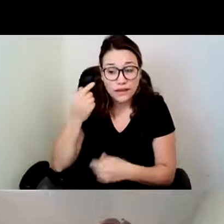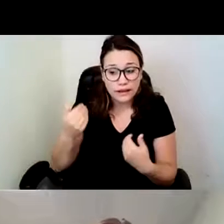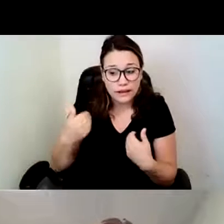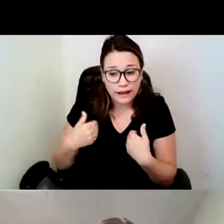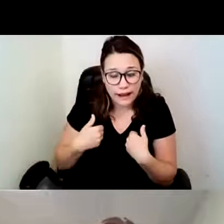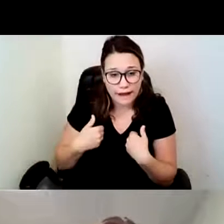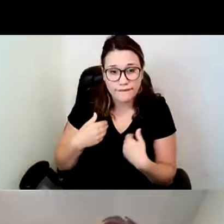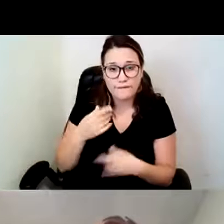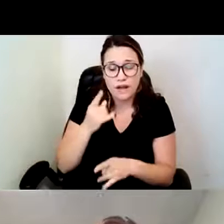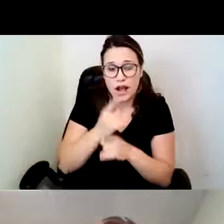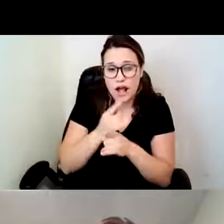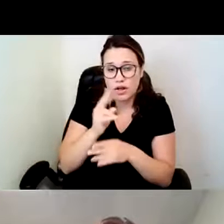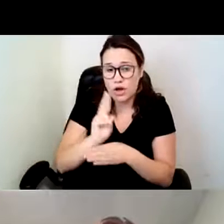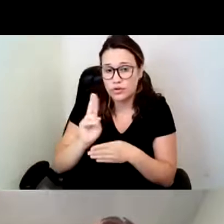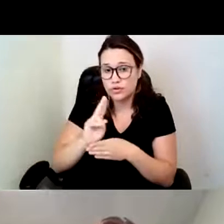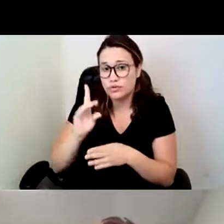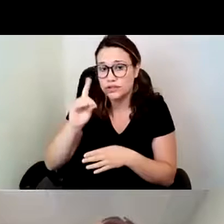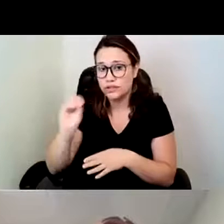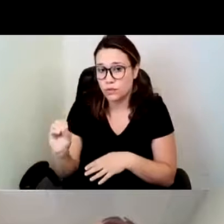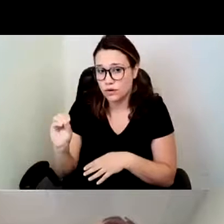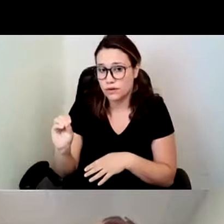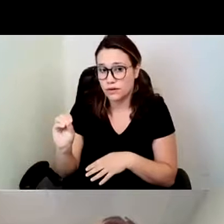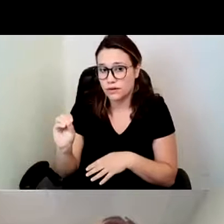use disorder? Why or why not?